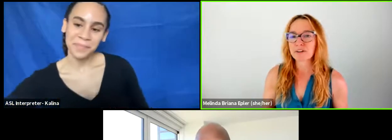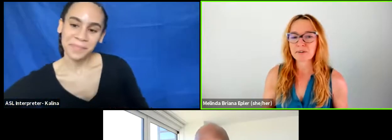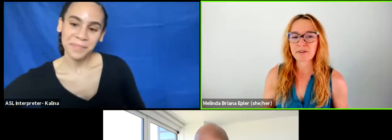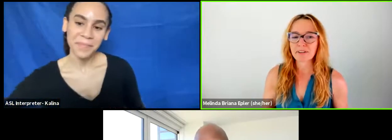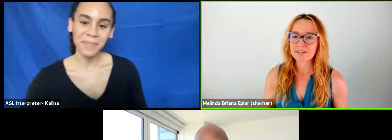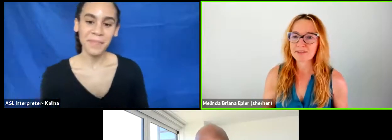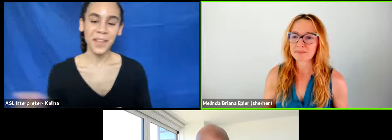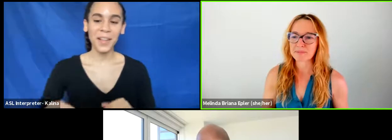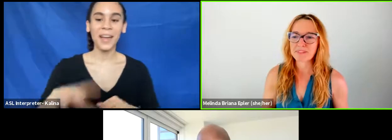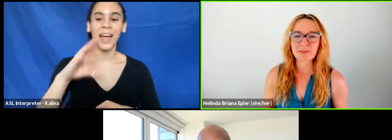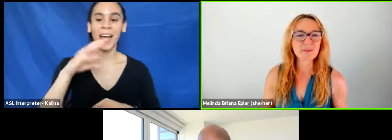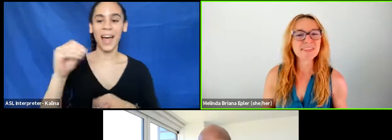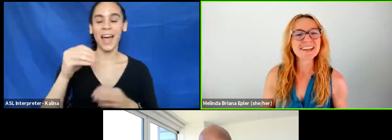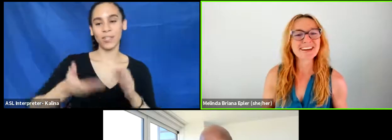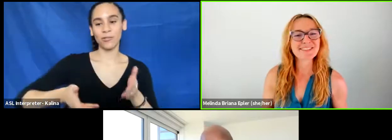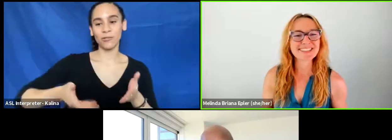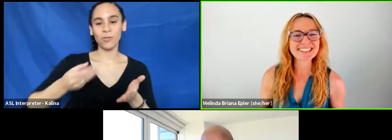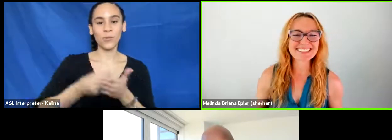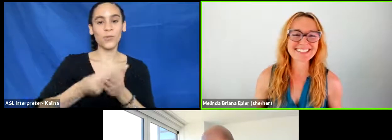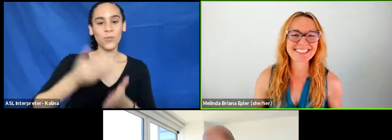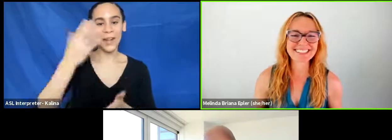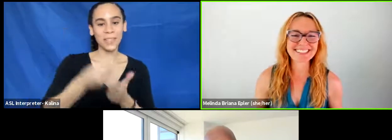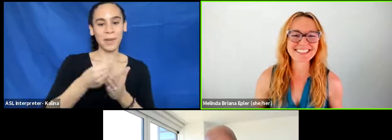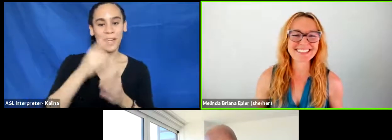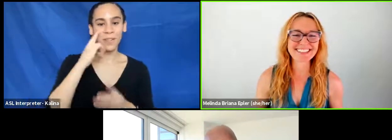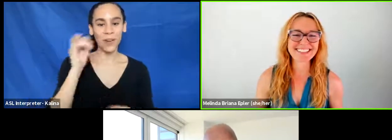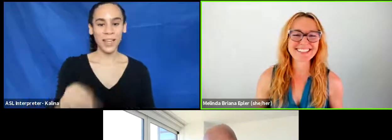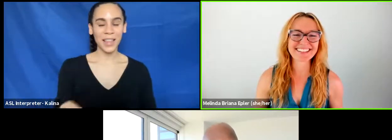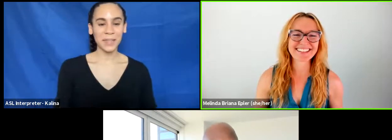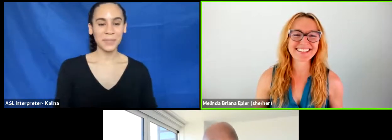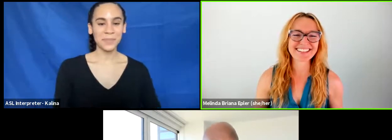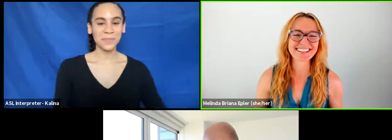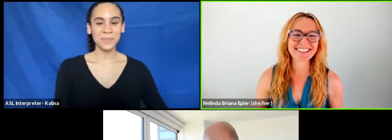we'll talk about that too. So hi, Wayne.